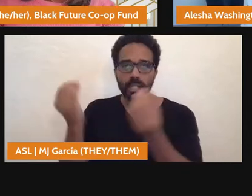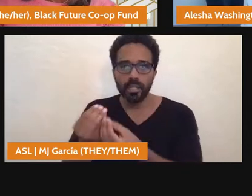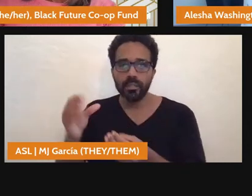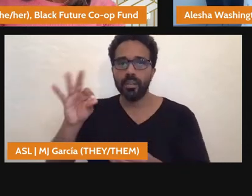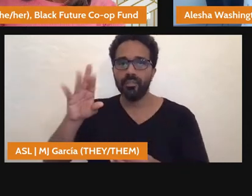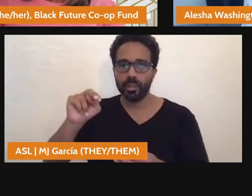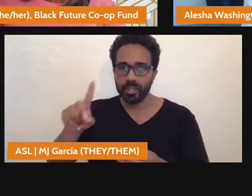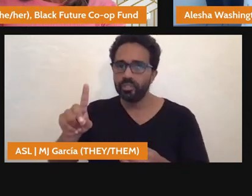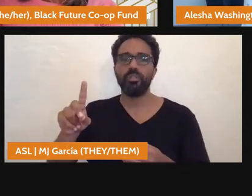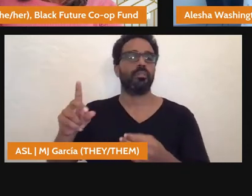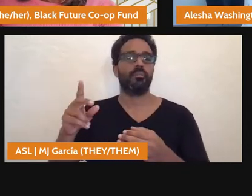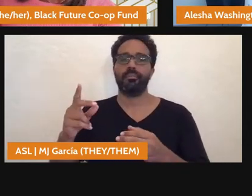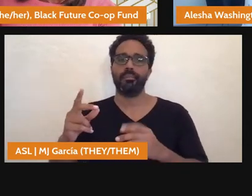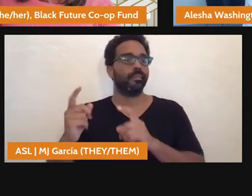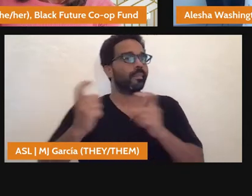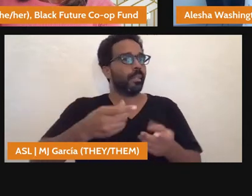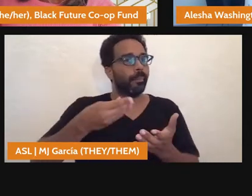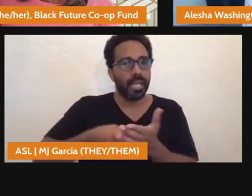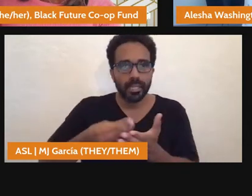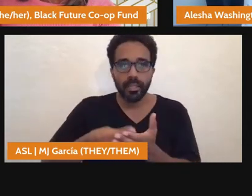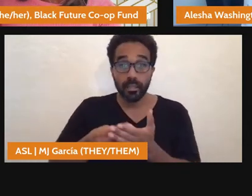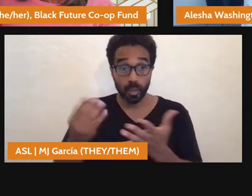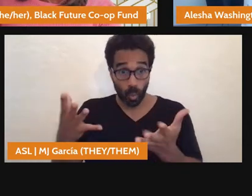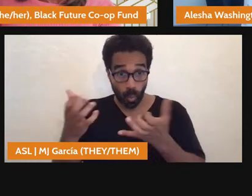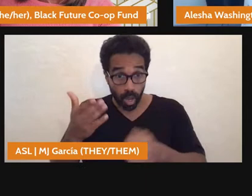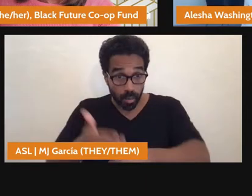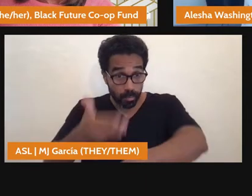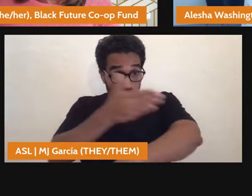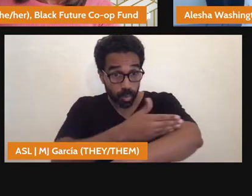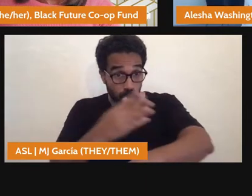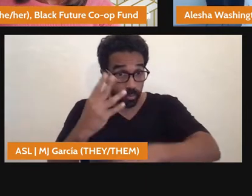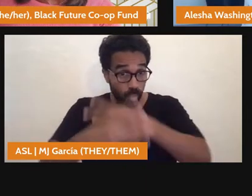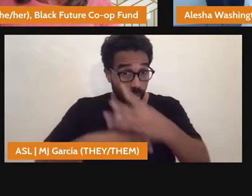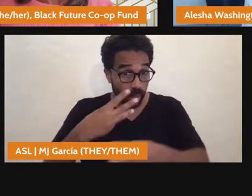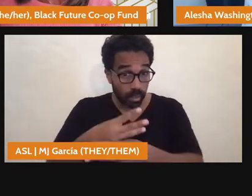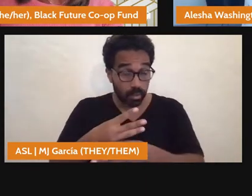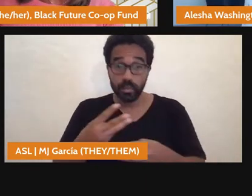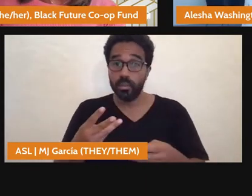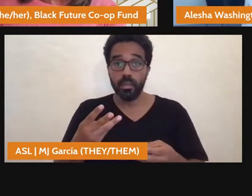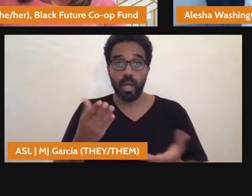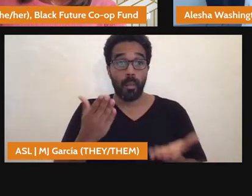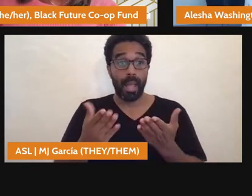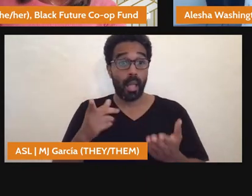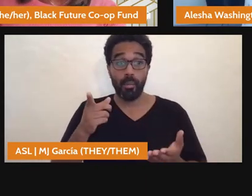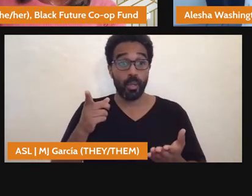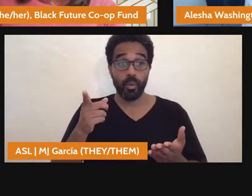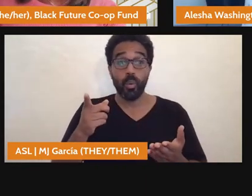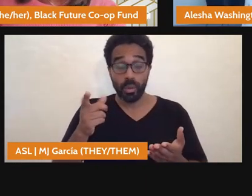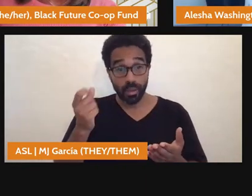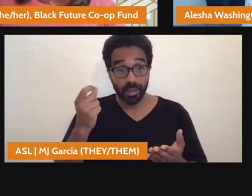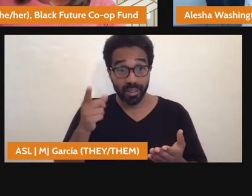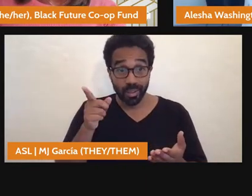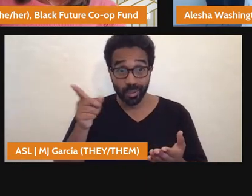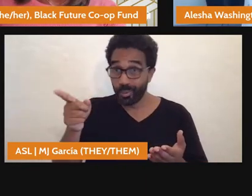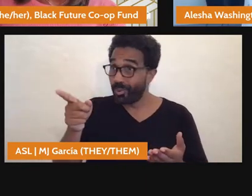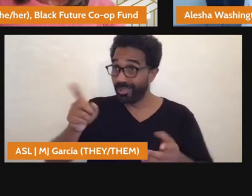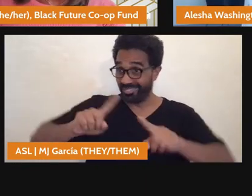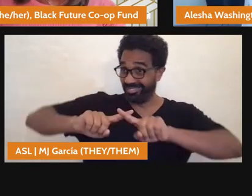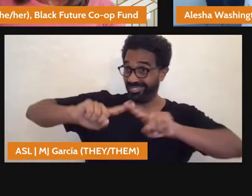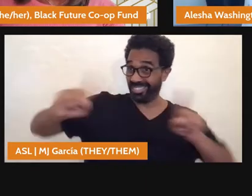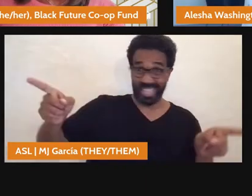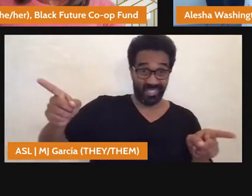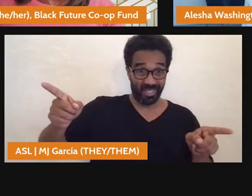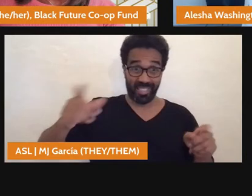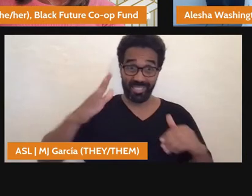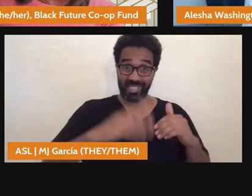be part of making the world a better place, but perhaps don't have the proximity to the difficulties to actually know maybe what